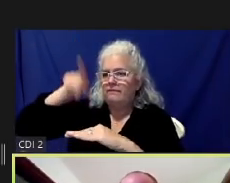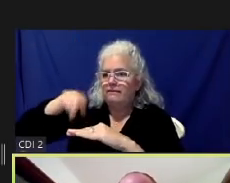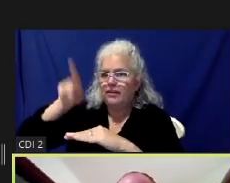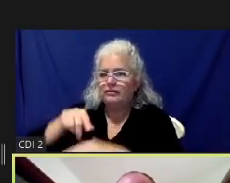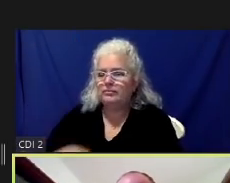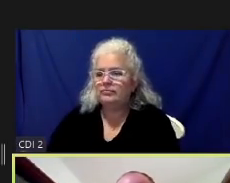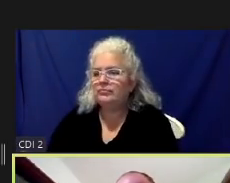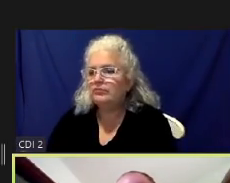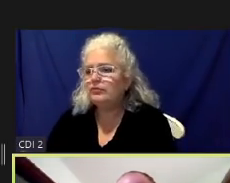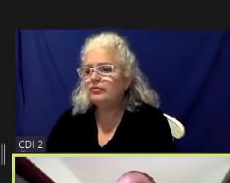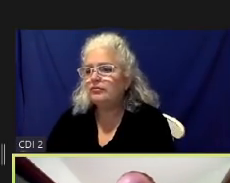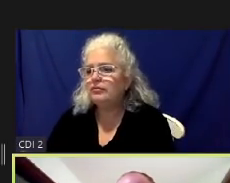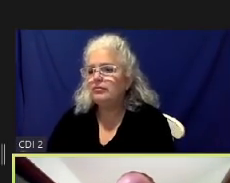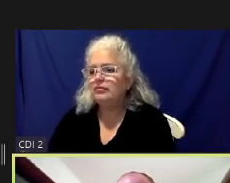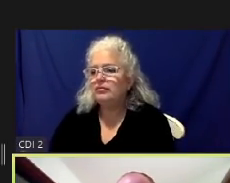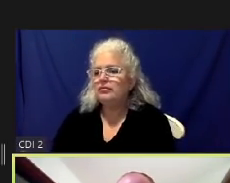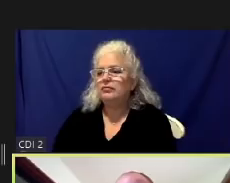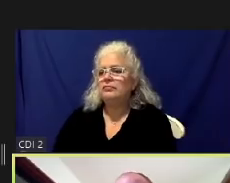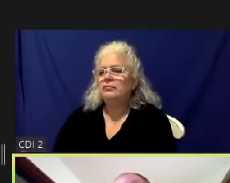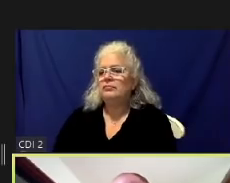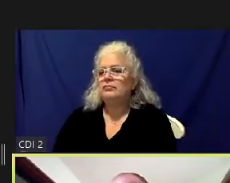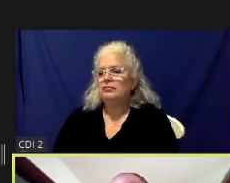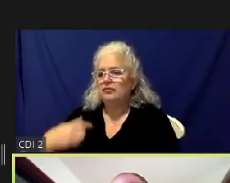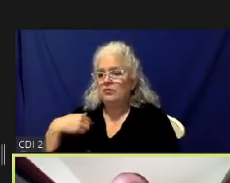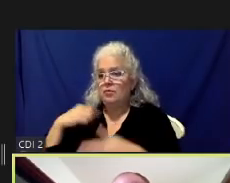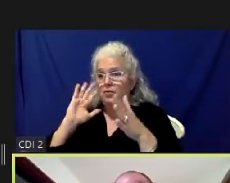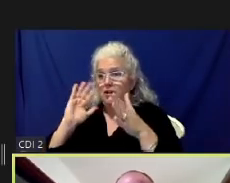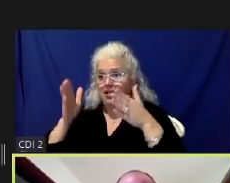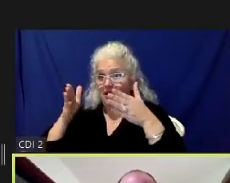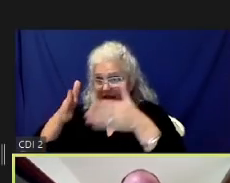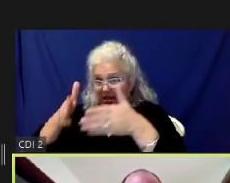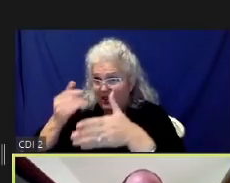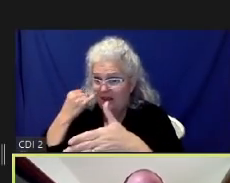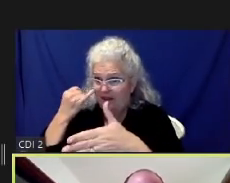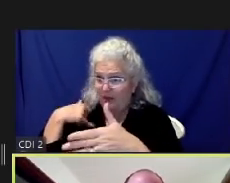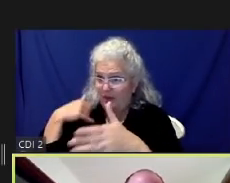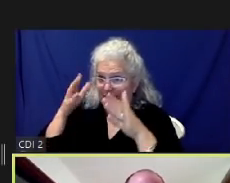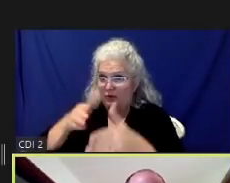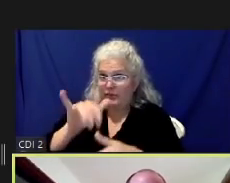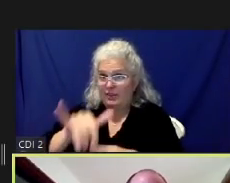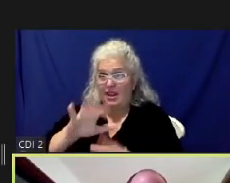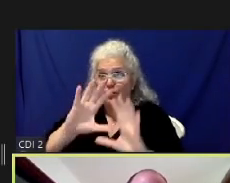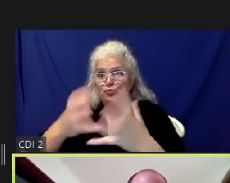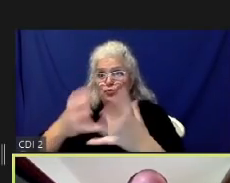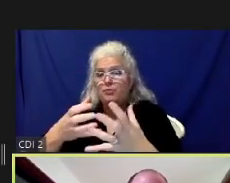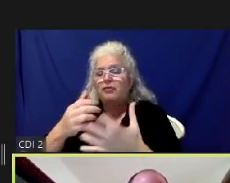So next slide, please. So that's where we're at, and